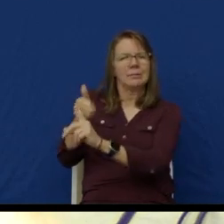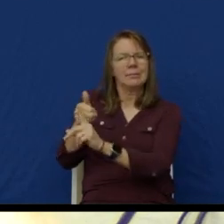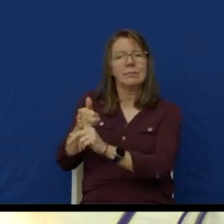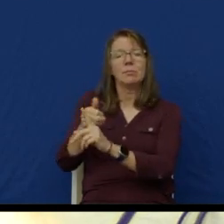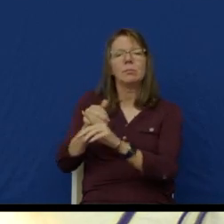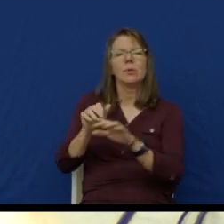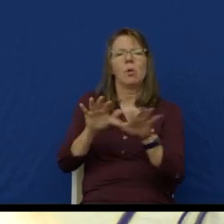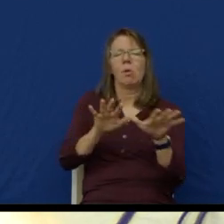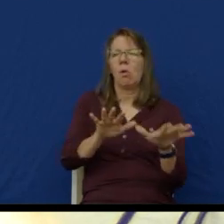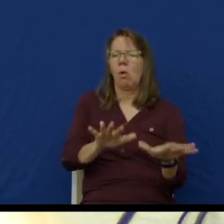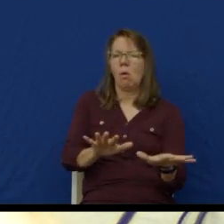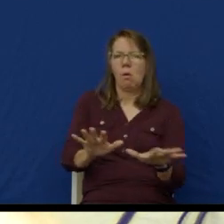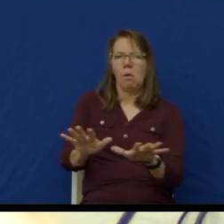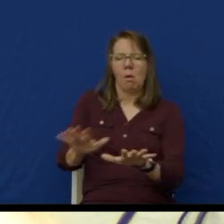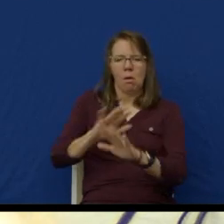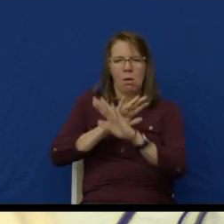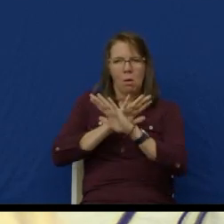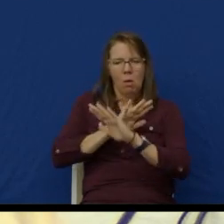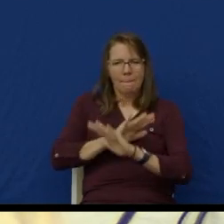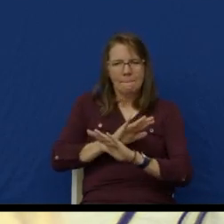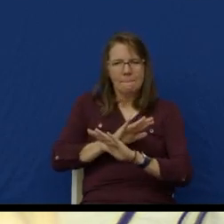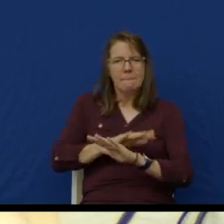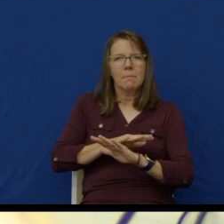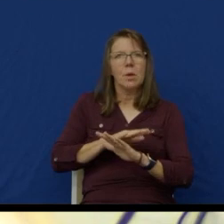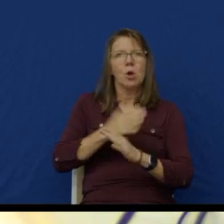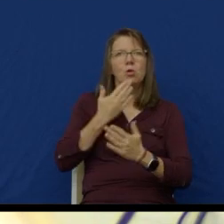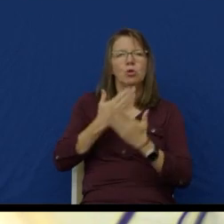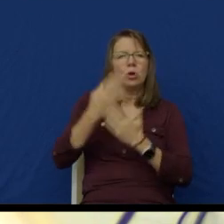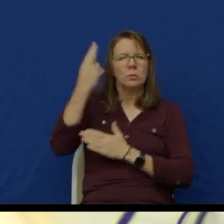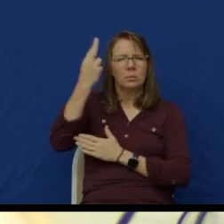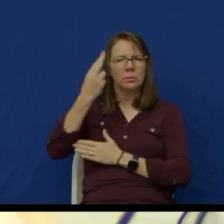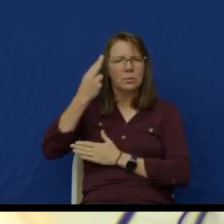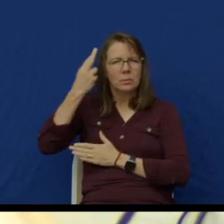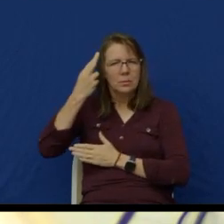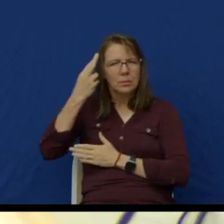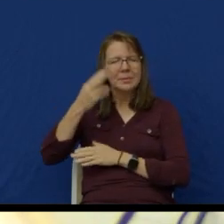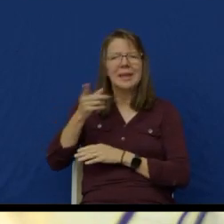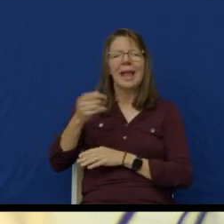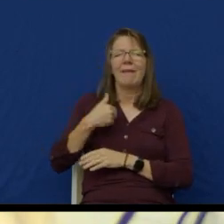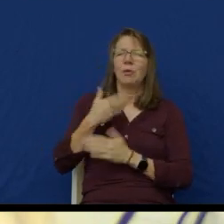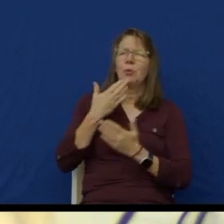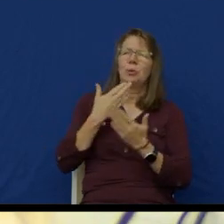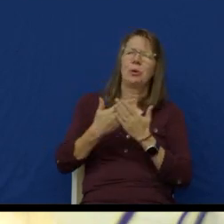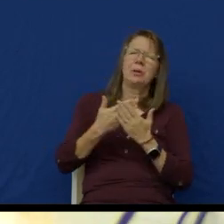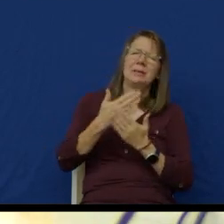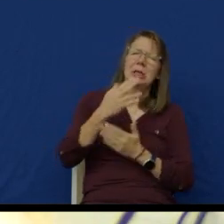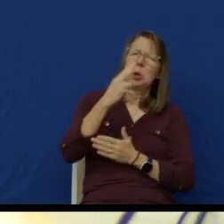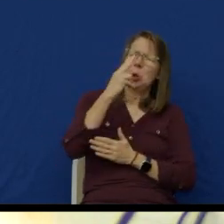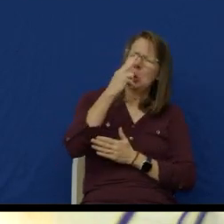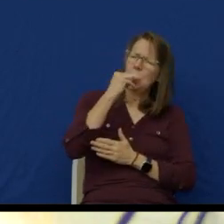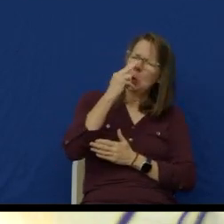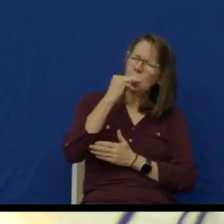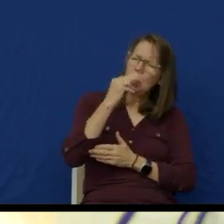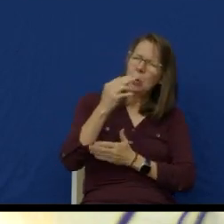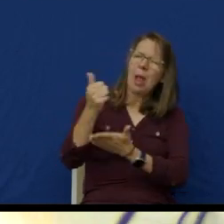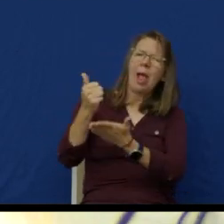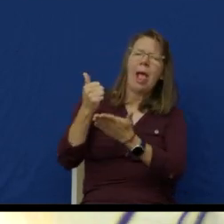was rational, and on top of that, he had a sense of humor that could put things in